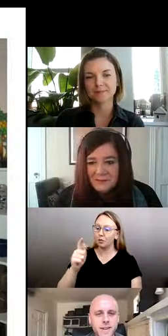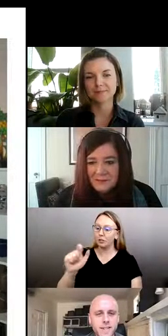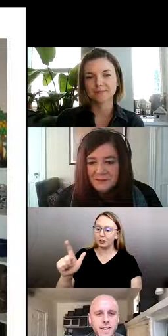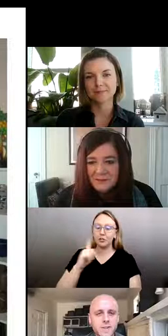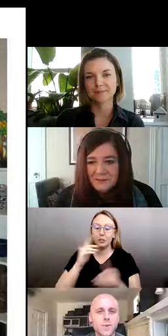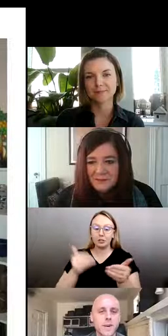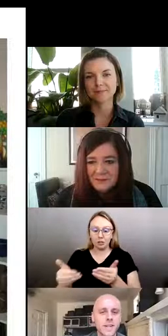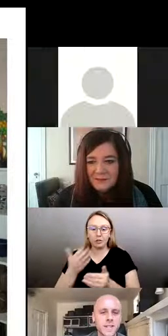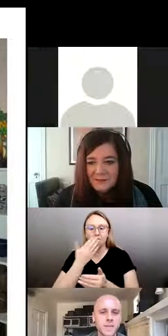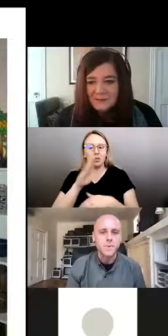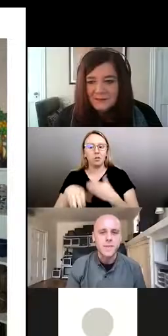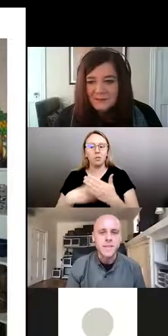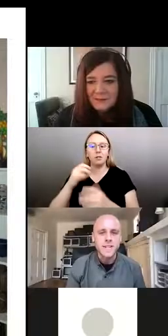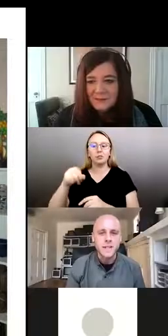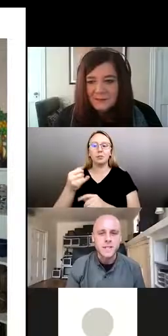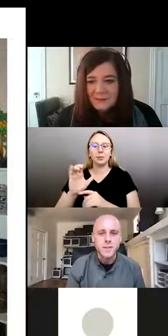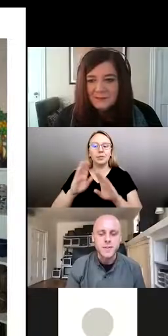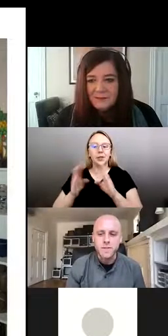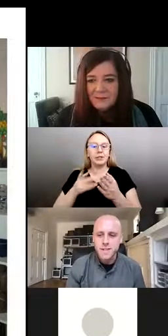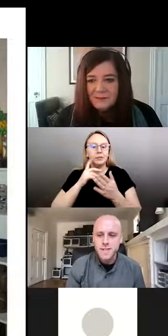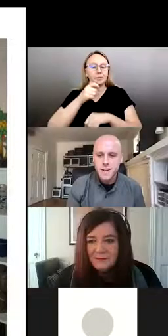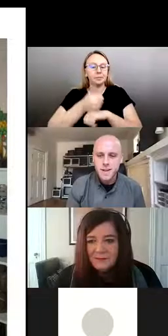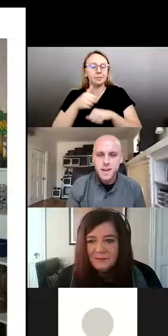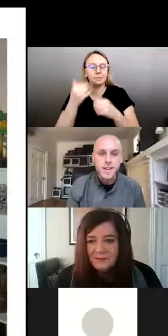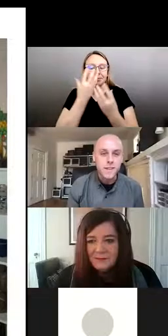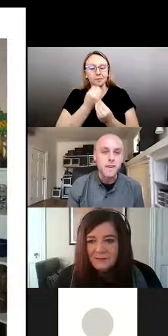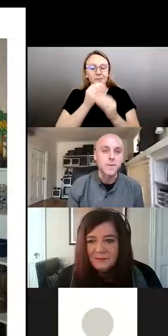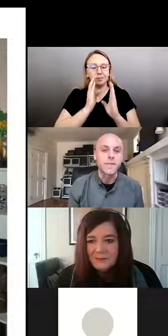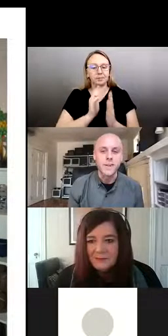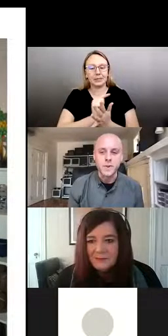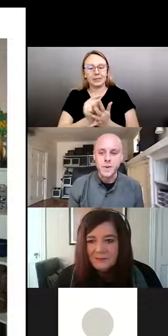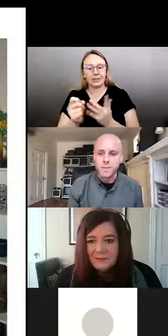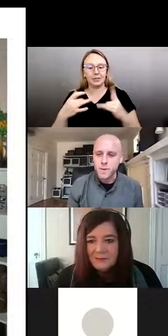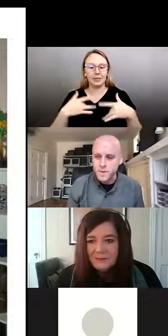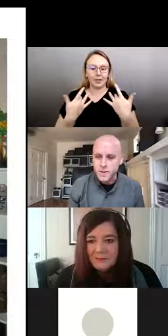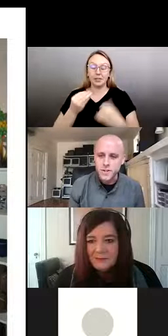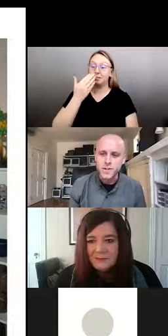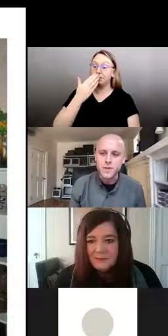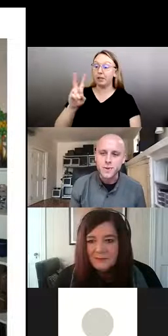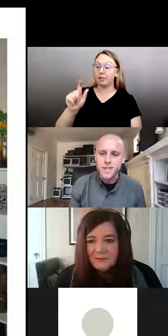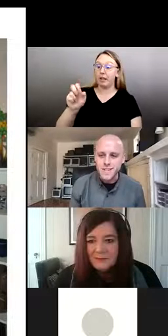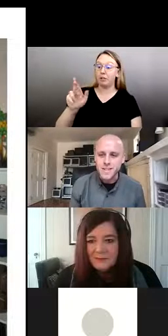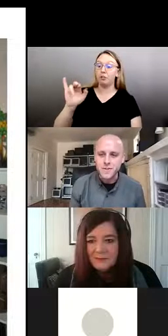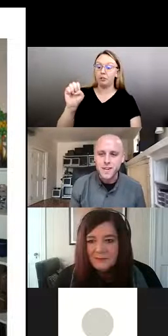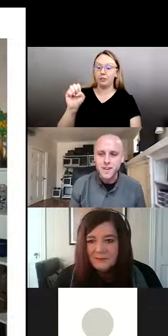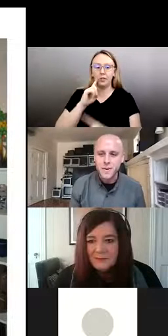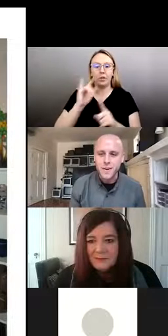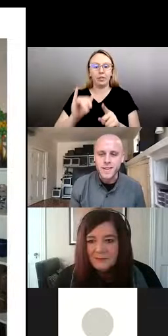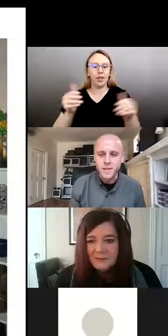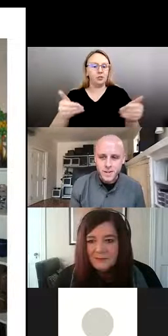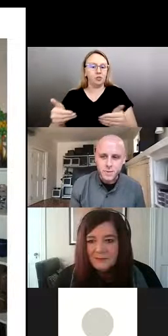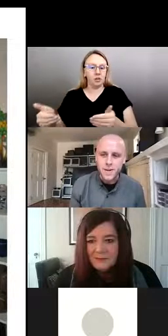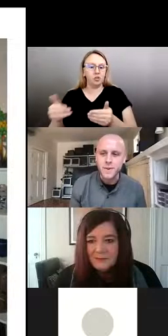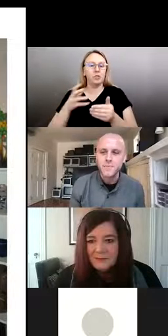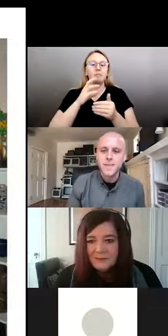James Castle House for organizing this really fantastic series of events. And thank you, Valerie, for that incredible introduction to the city of Chicago